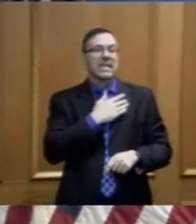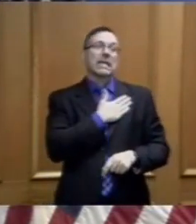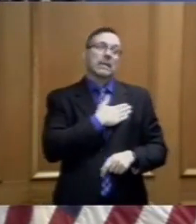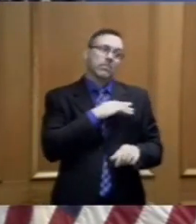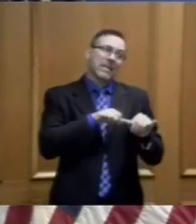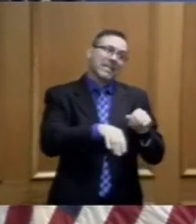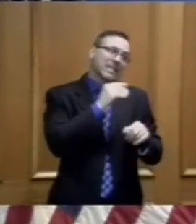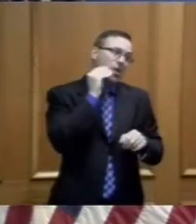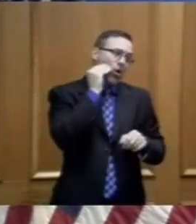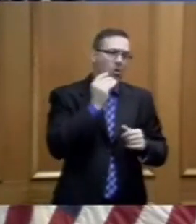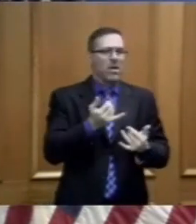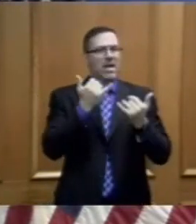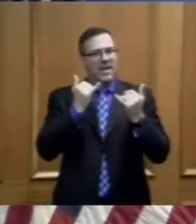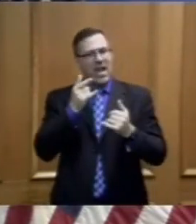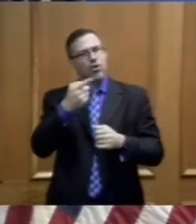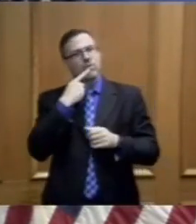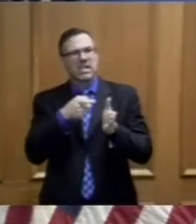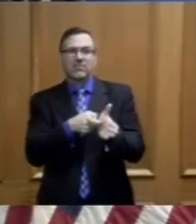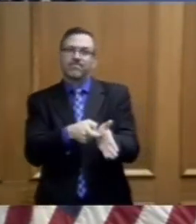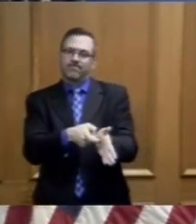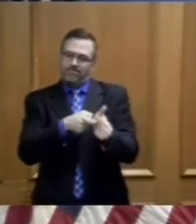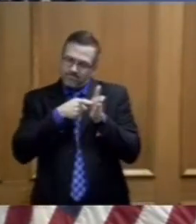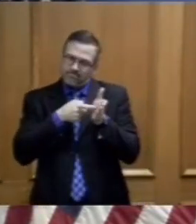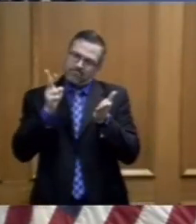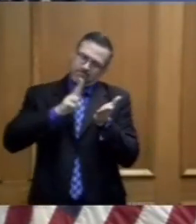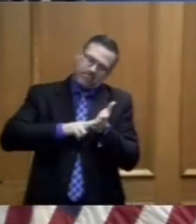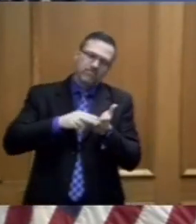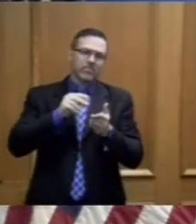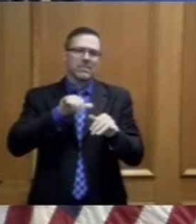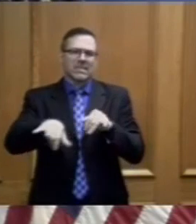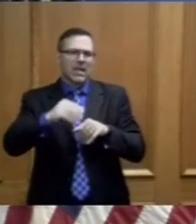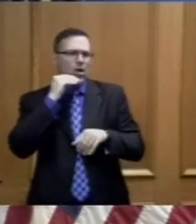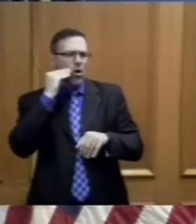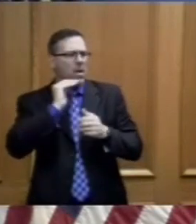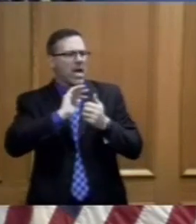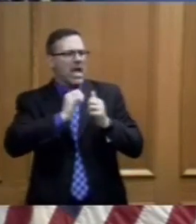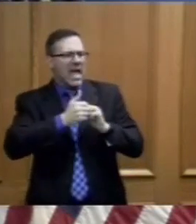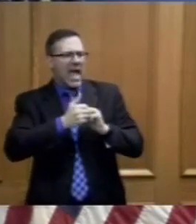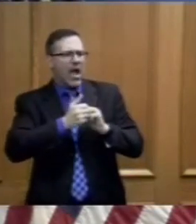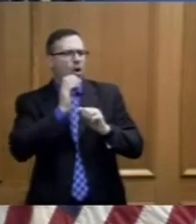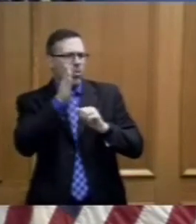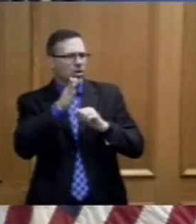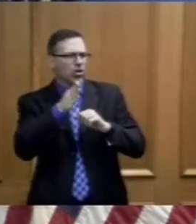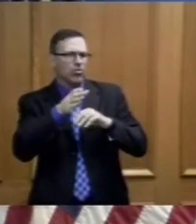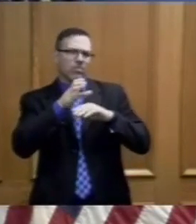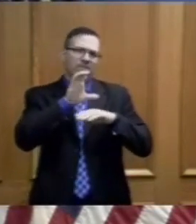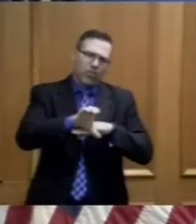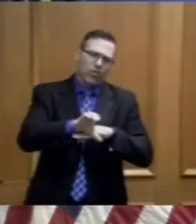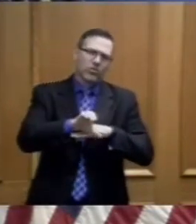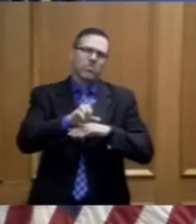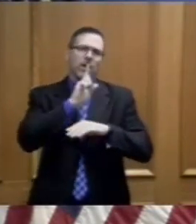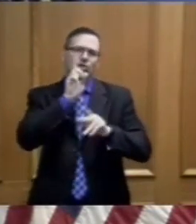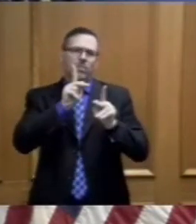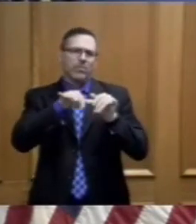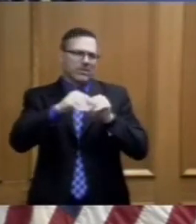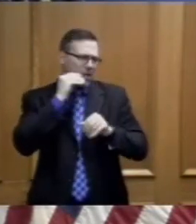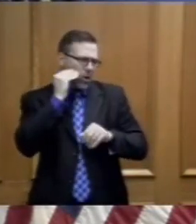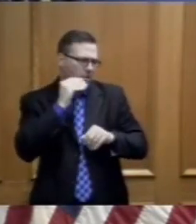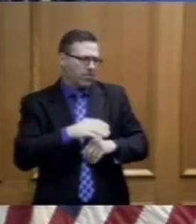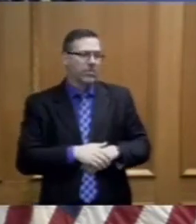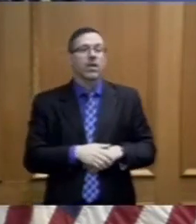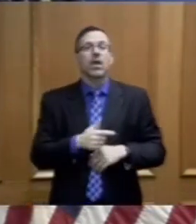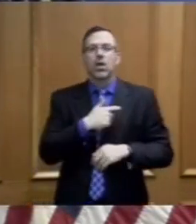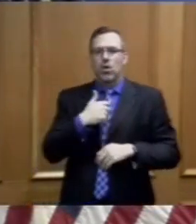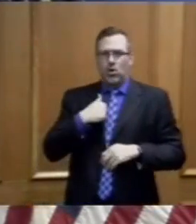requiring people to stay safer at home. How will this be enforced? Yeah, we sent an enforcement letter out to law enforcement officials